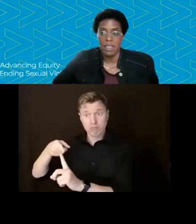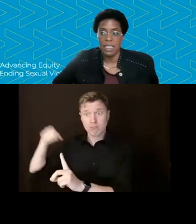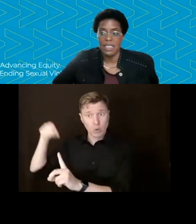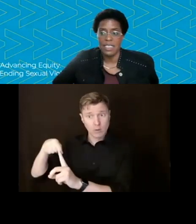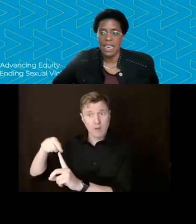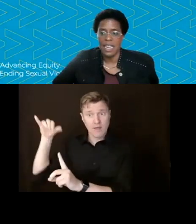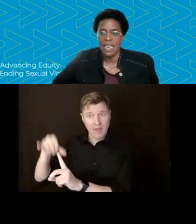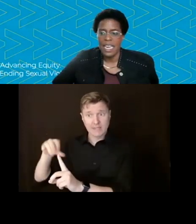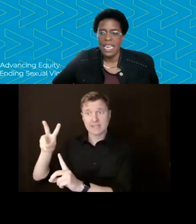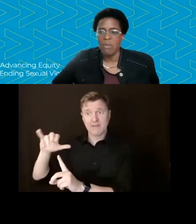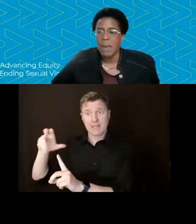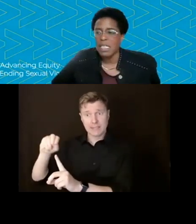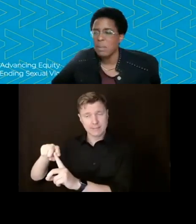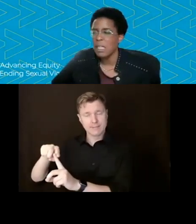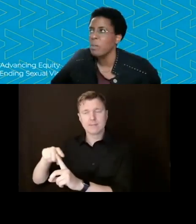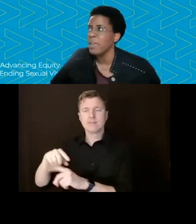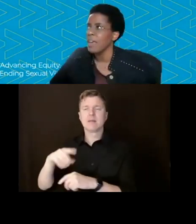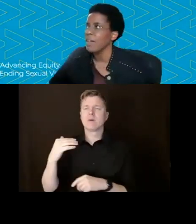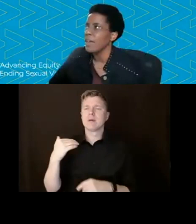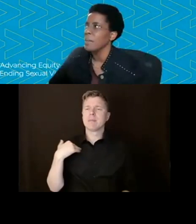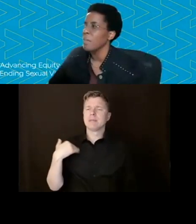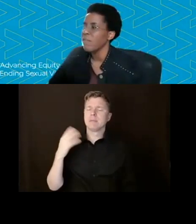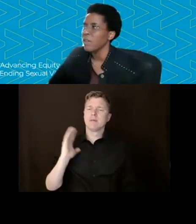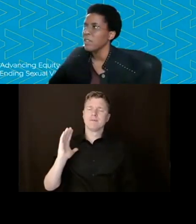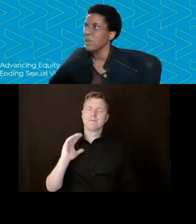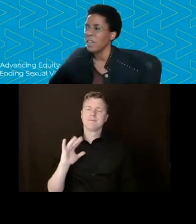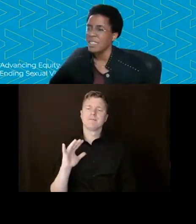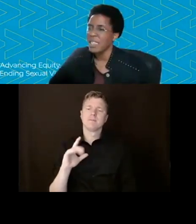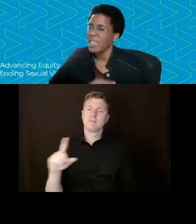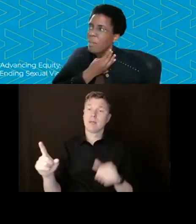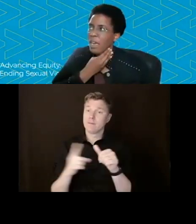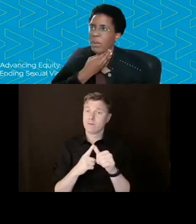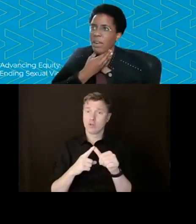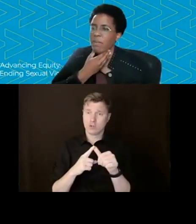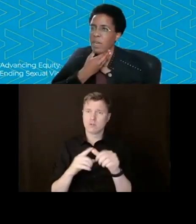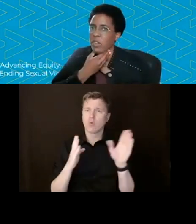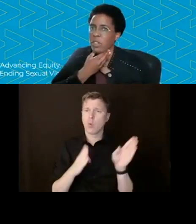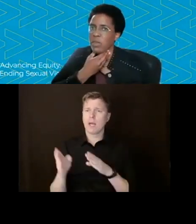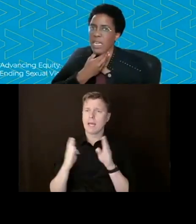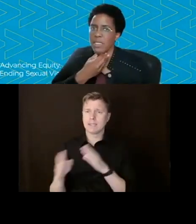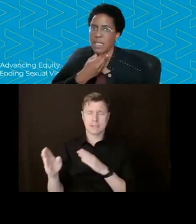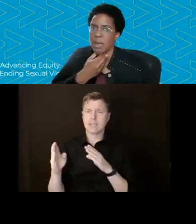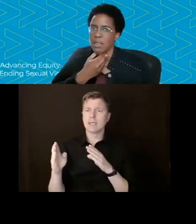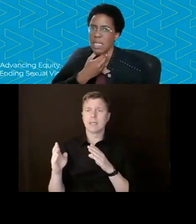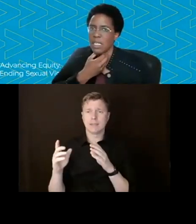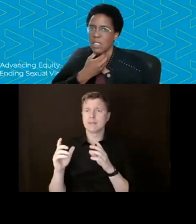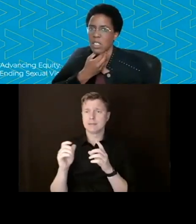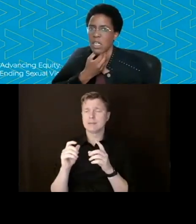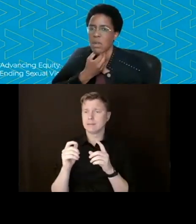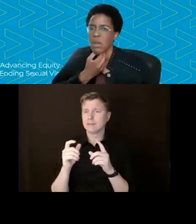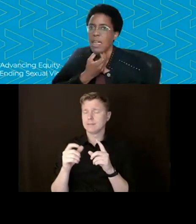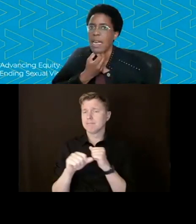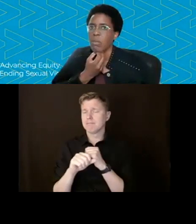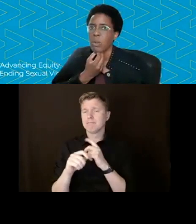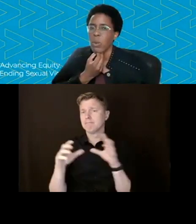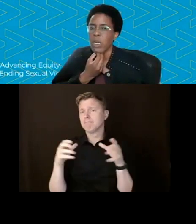naming villains? And it reminds me a little bit of my first organizing campaign when I first moved to Kansas City about 10 years